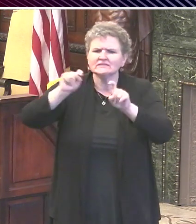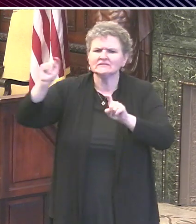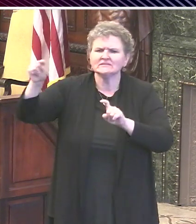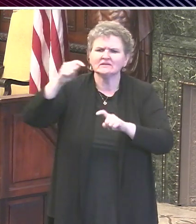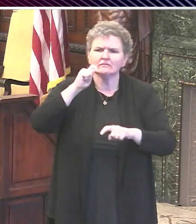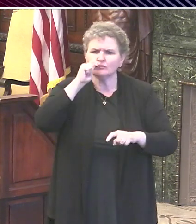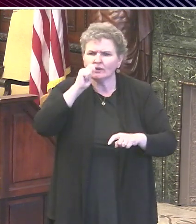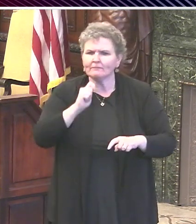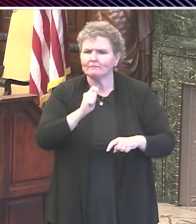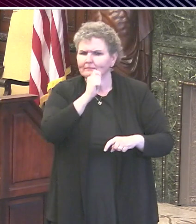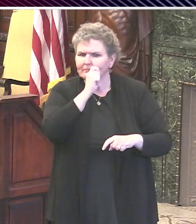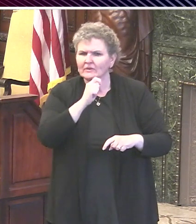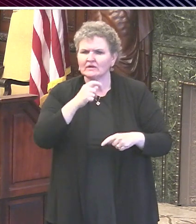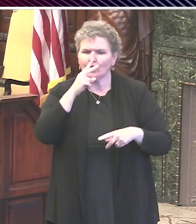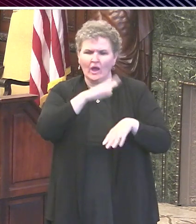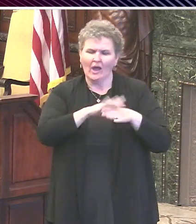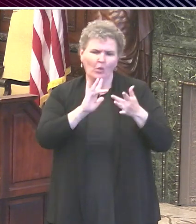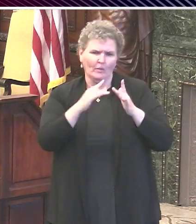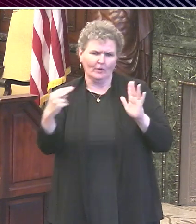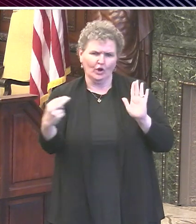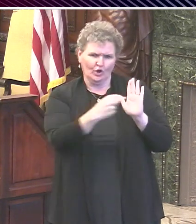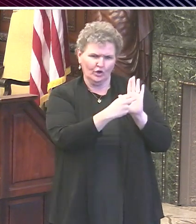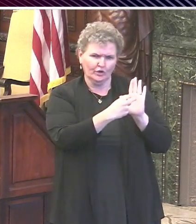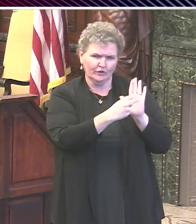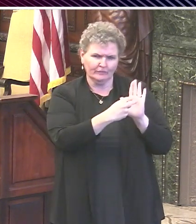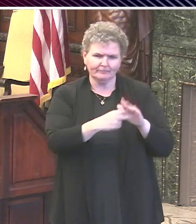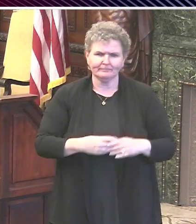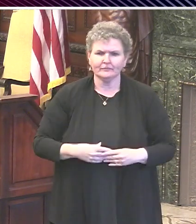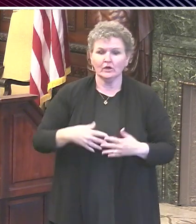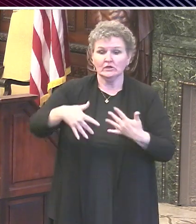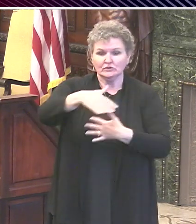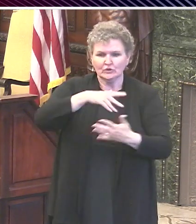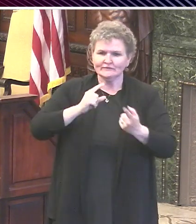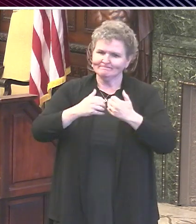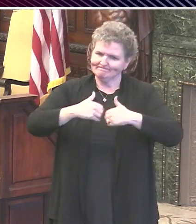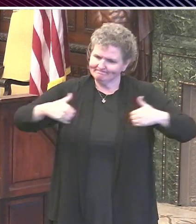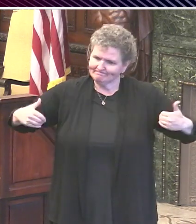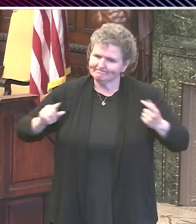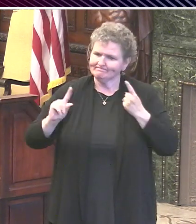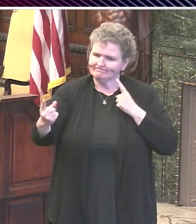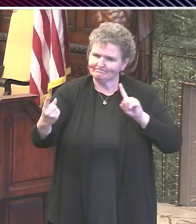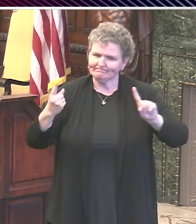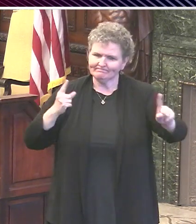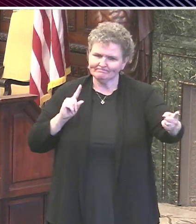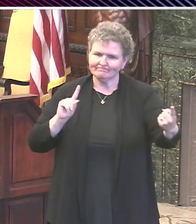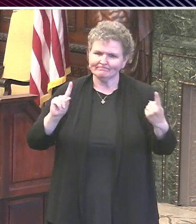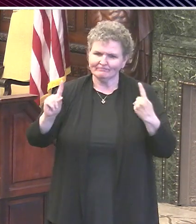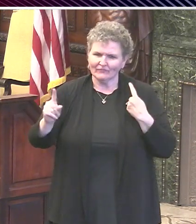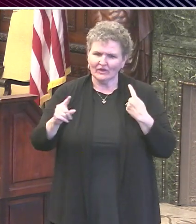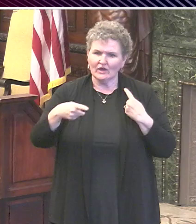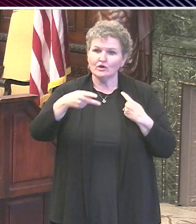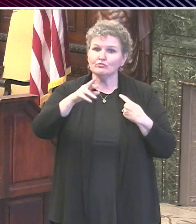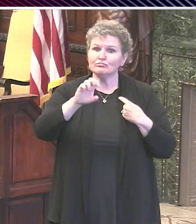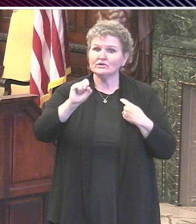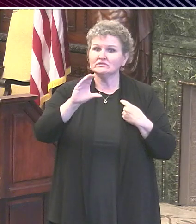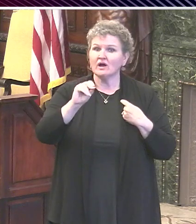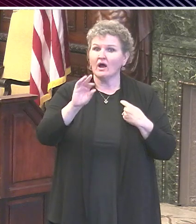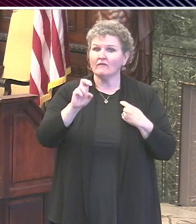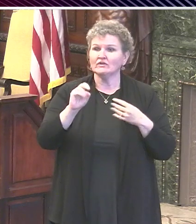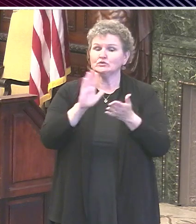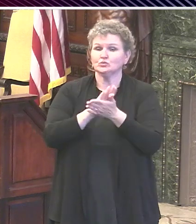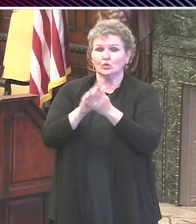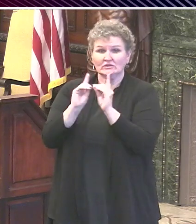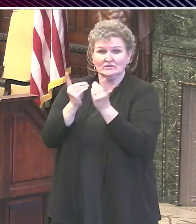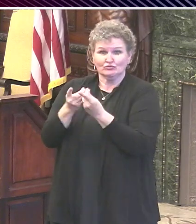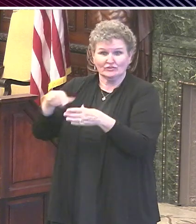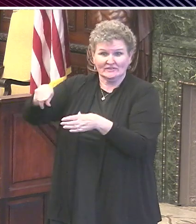www.phila.gov/testing. Now on social distancing, yesterday we held a press conference where the Philadelphia School District announced their reopening